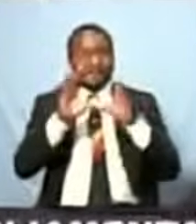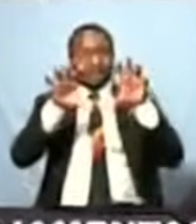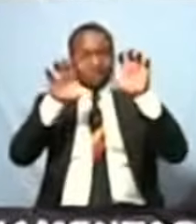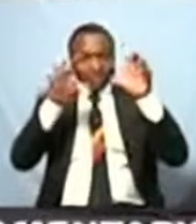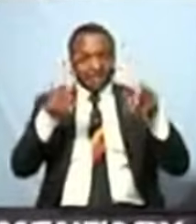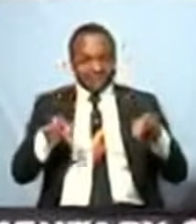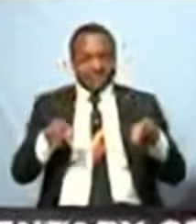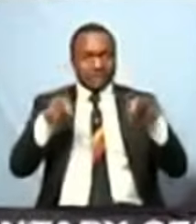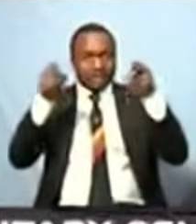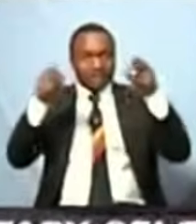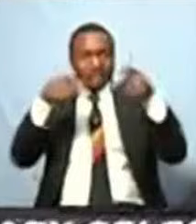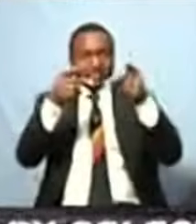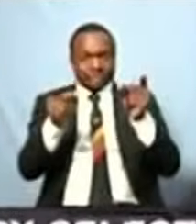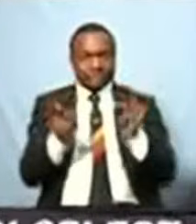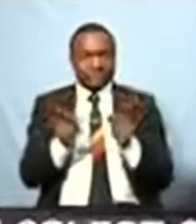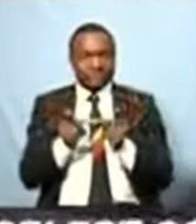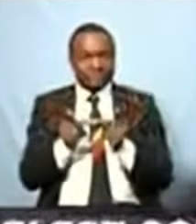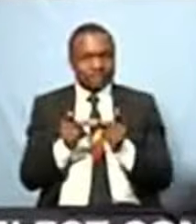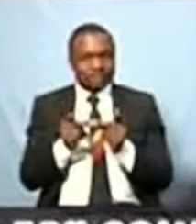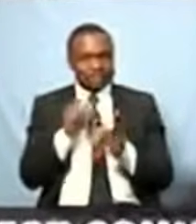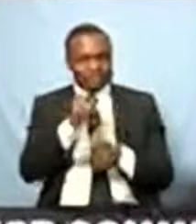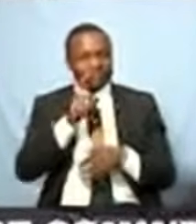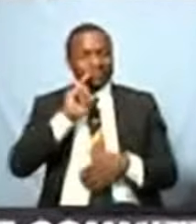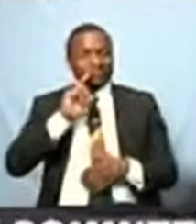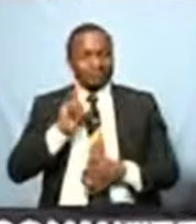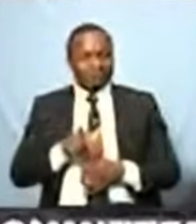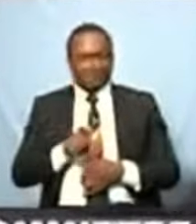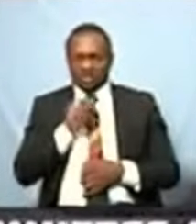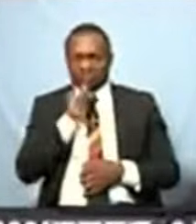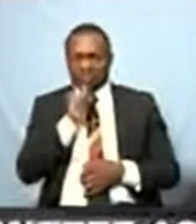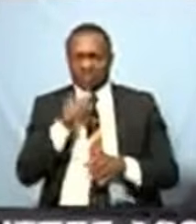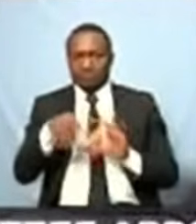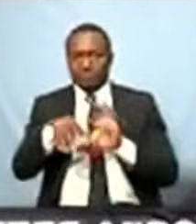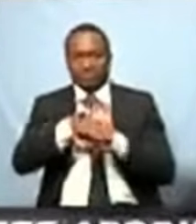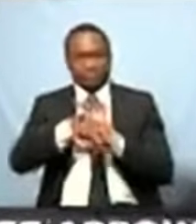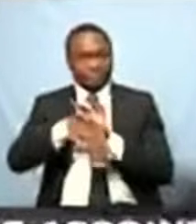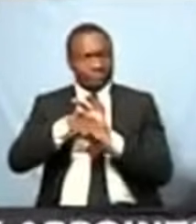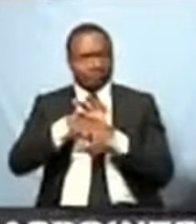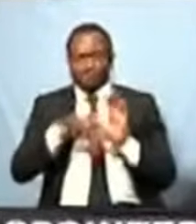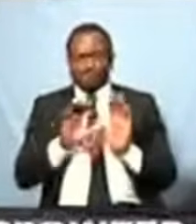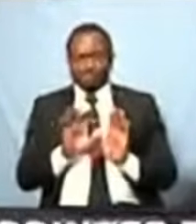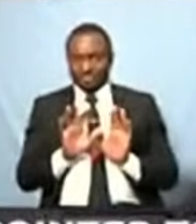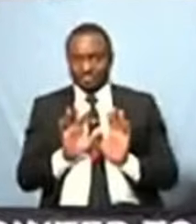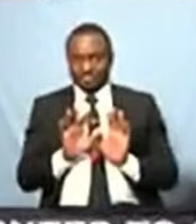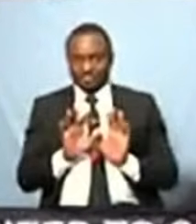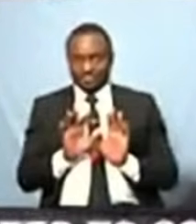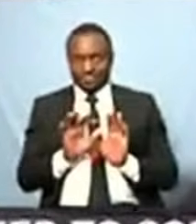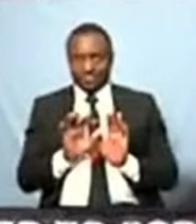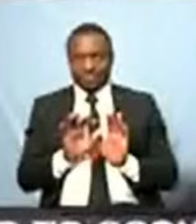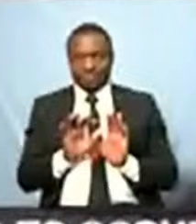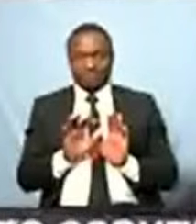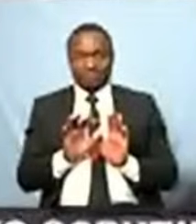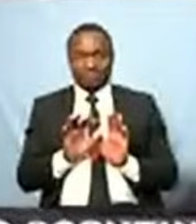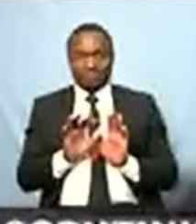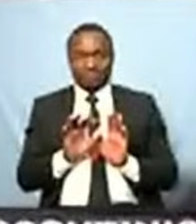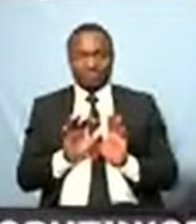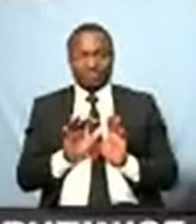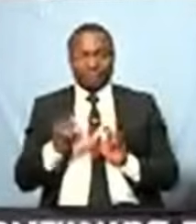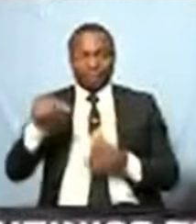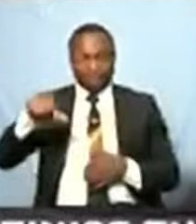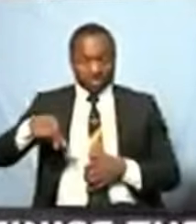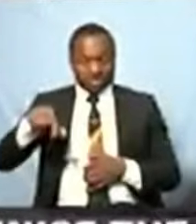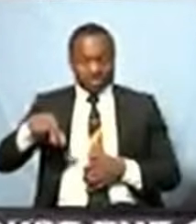high position that we should not compromise on the basis of requirements in terms of qualifications